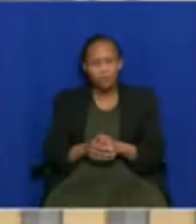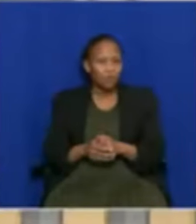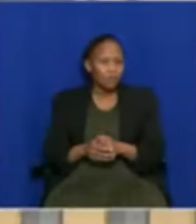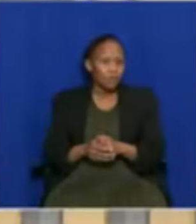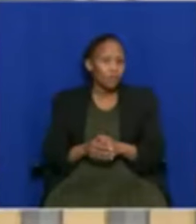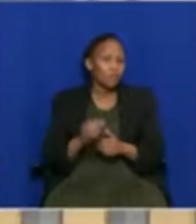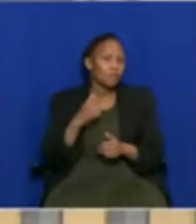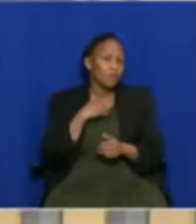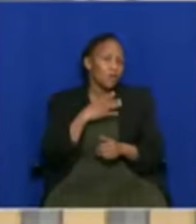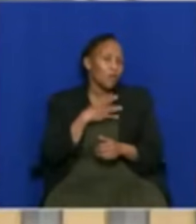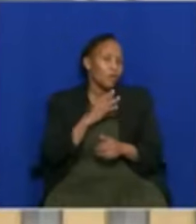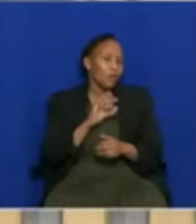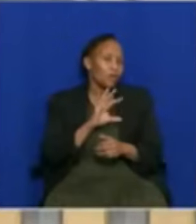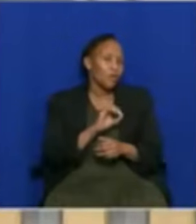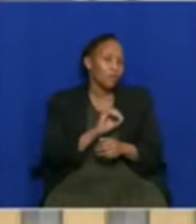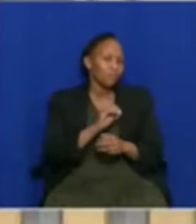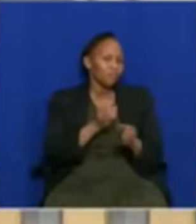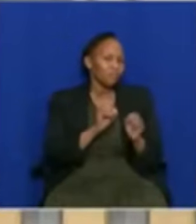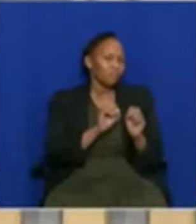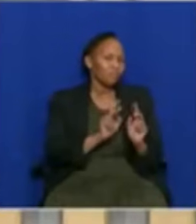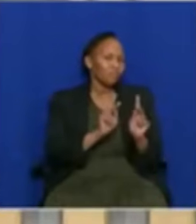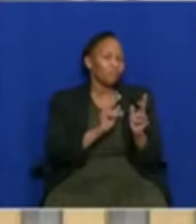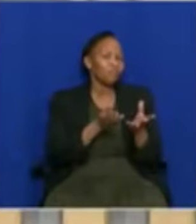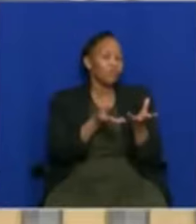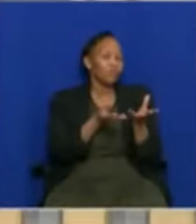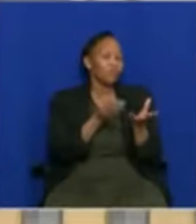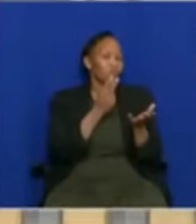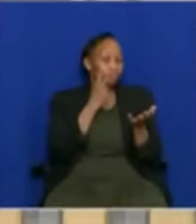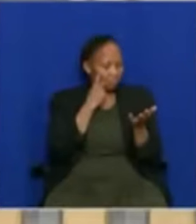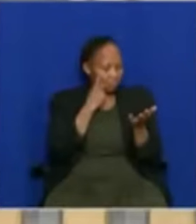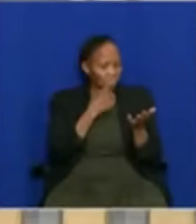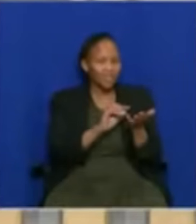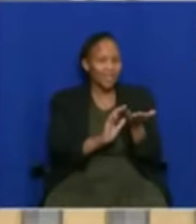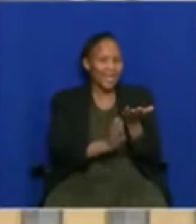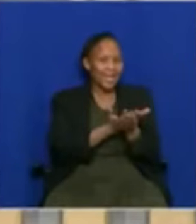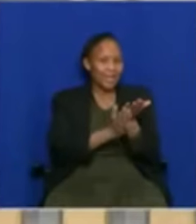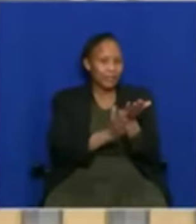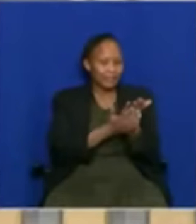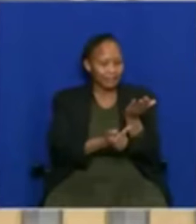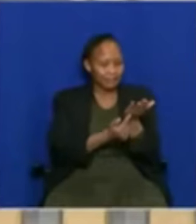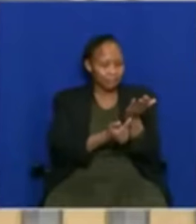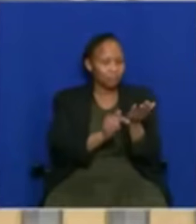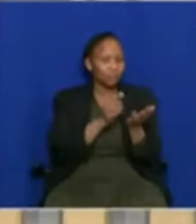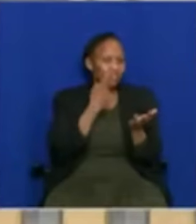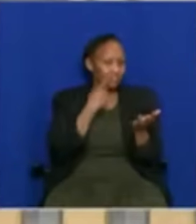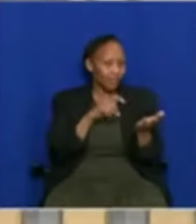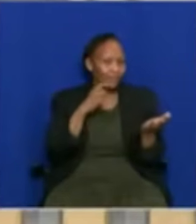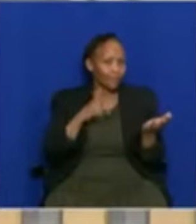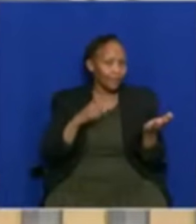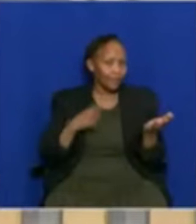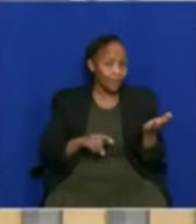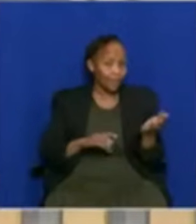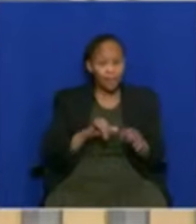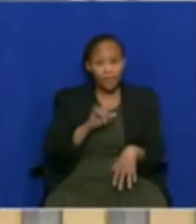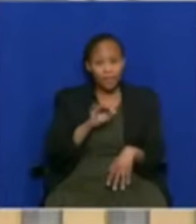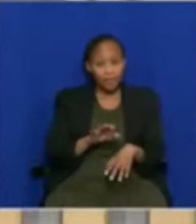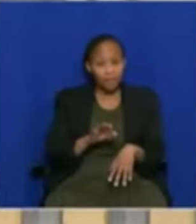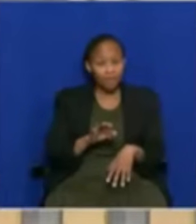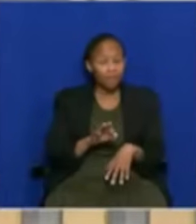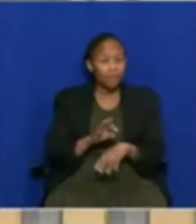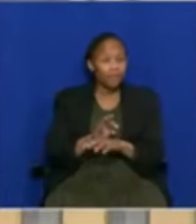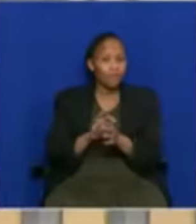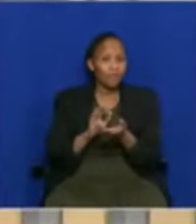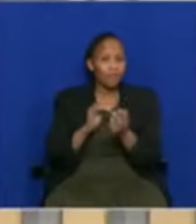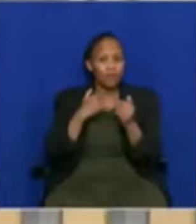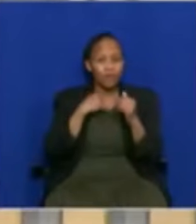at the annexures, and unless you're going to, if you're going to deal with it now, I'd like to have insight into it, because what I'm looking